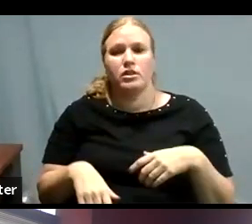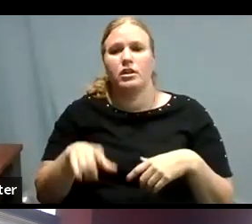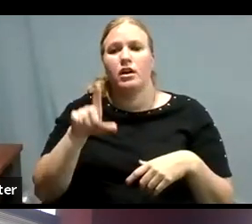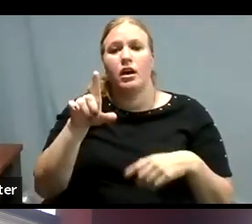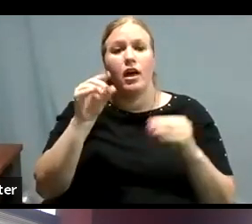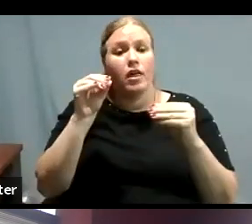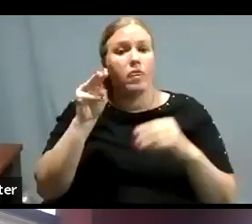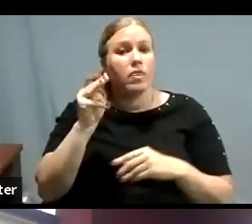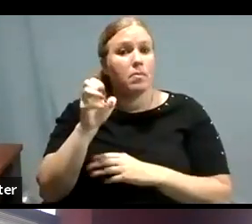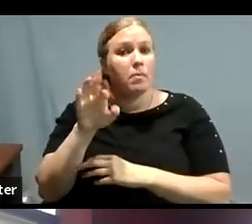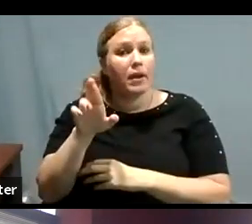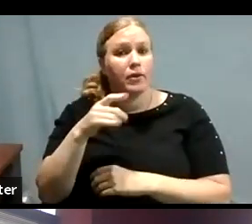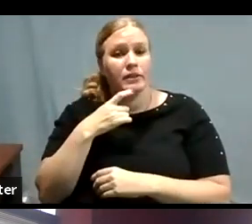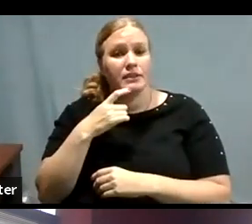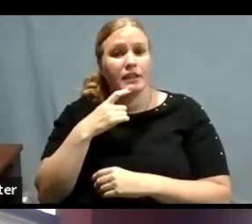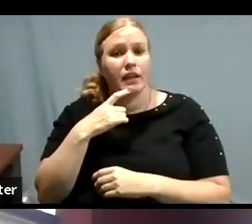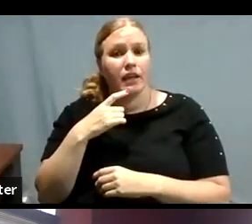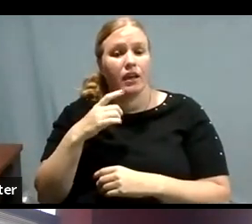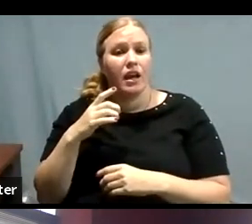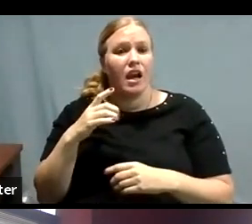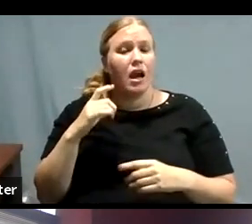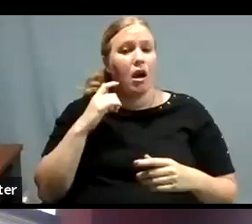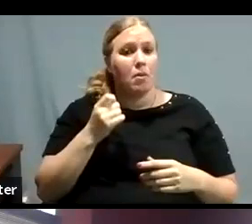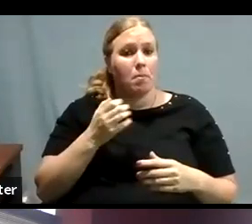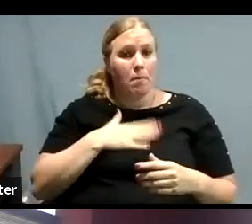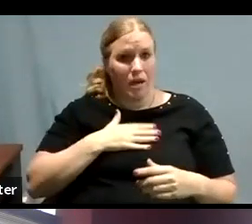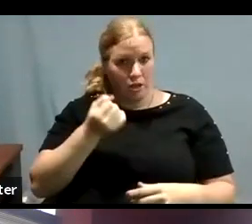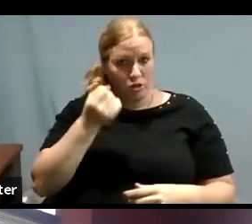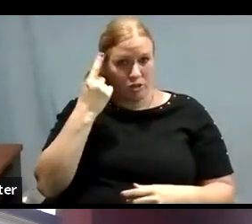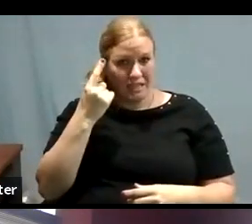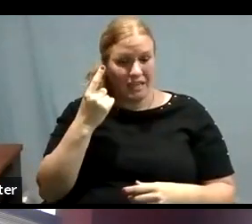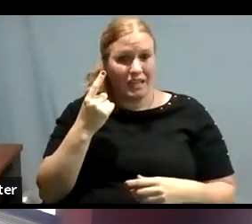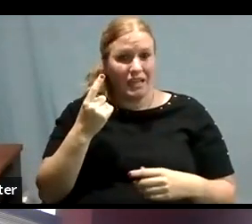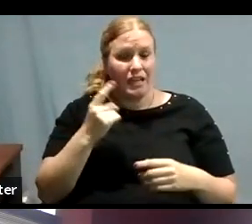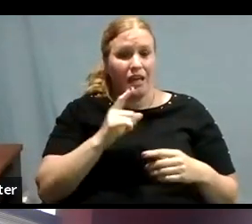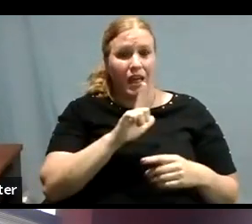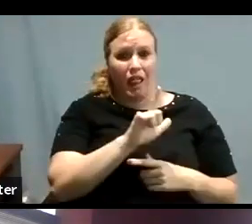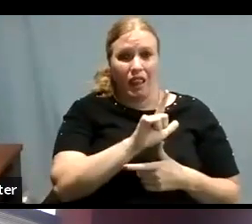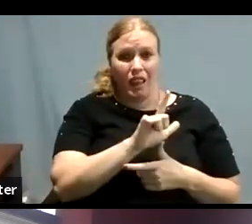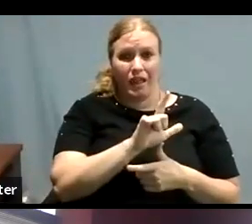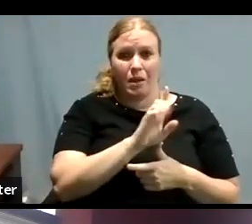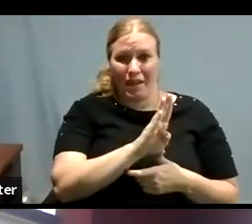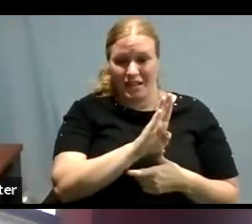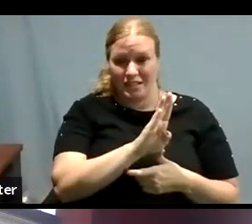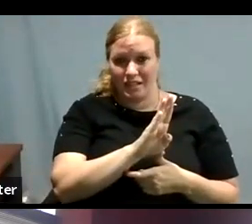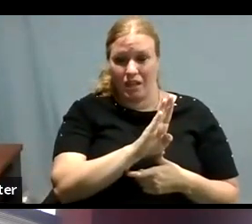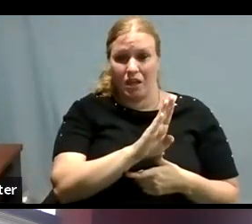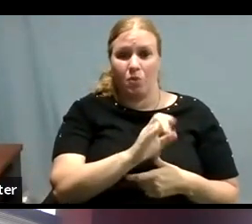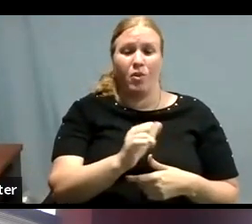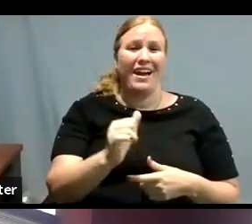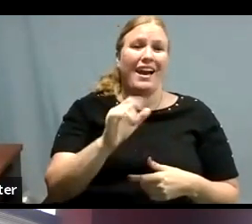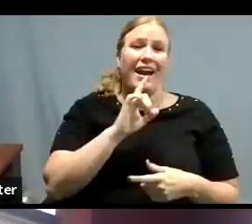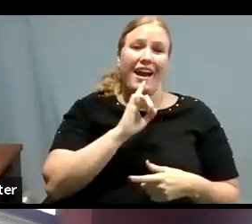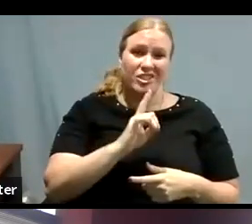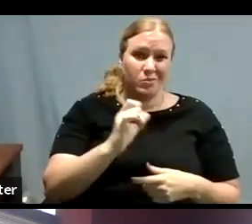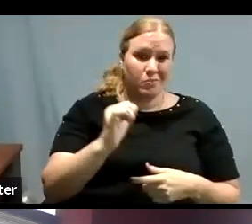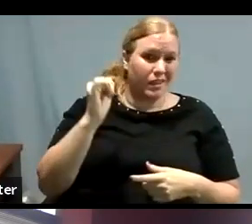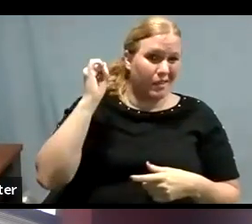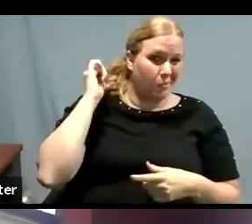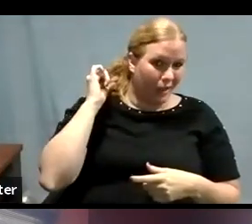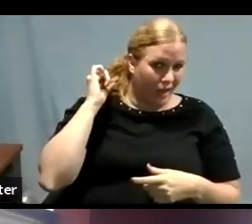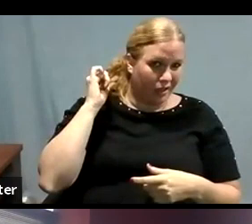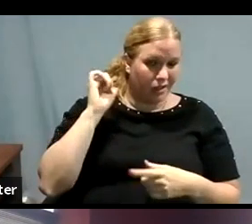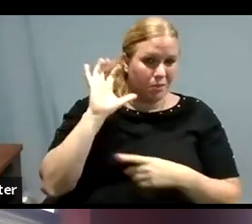understanding is it's going to be in the basketball court behind the school, which is technically Parks Department property.